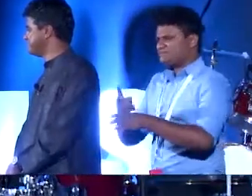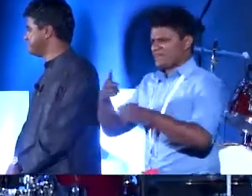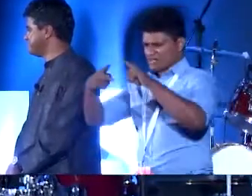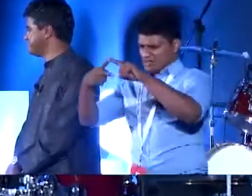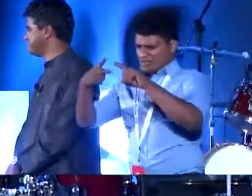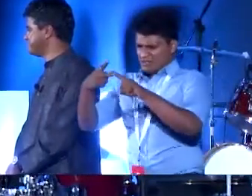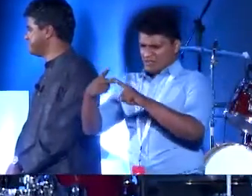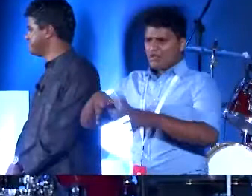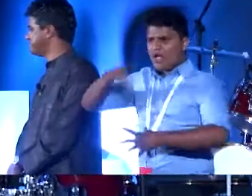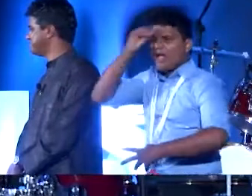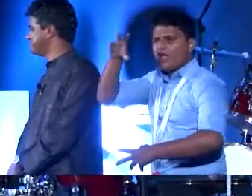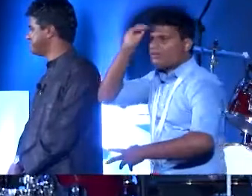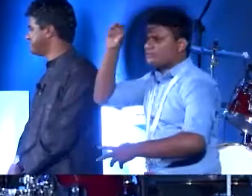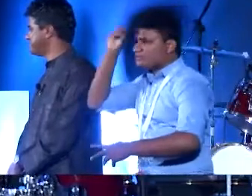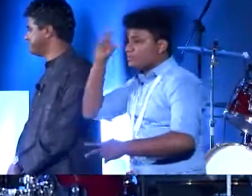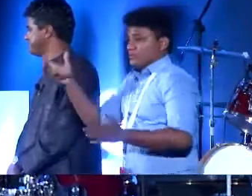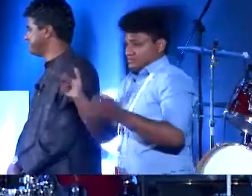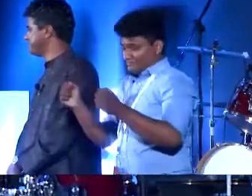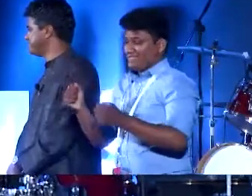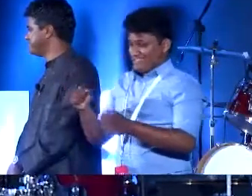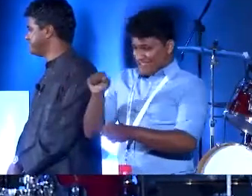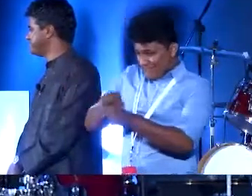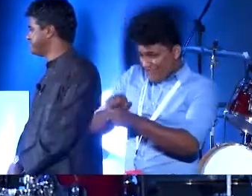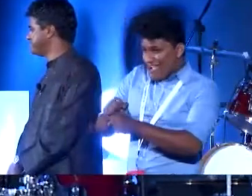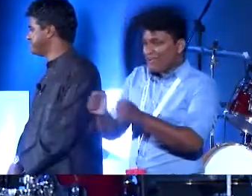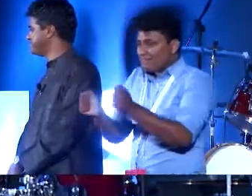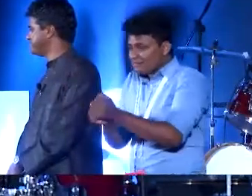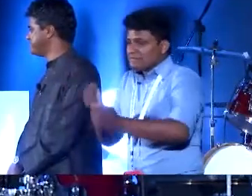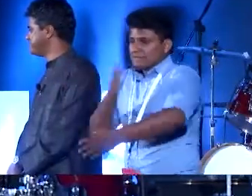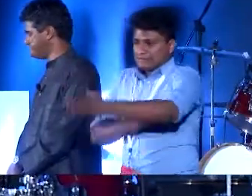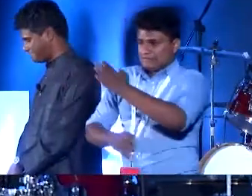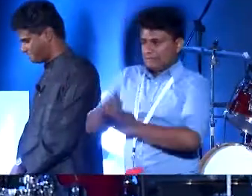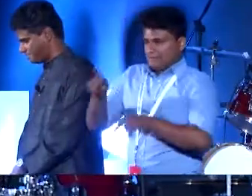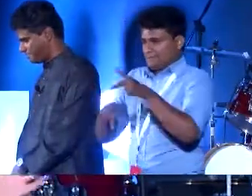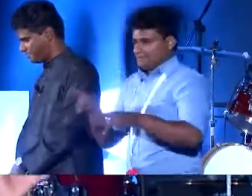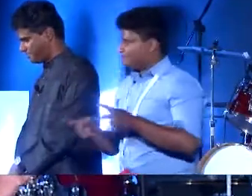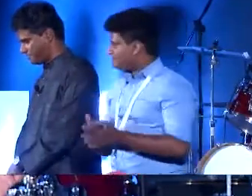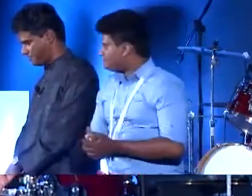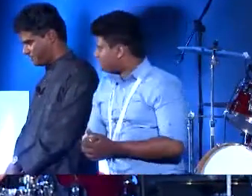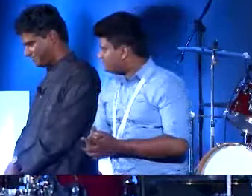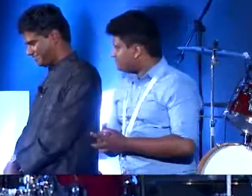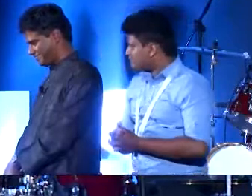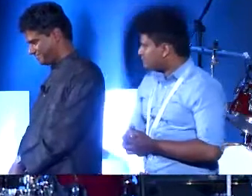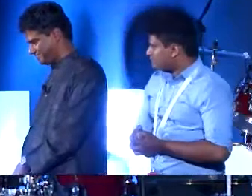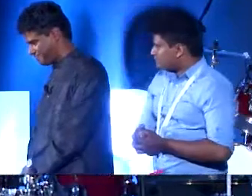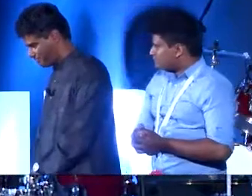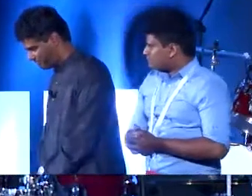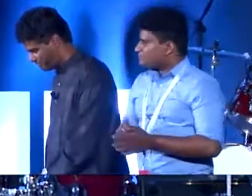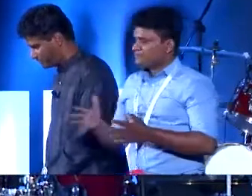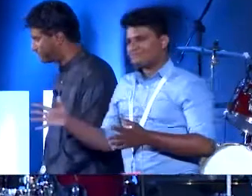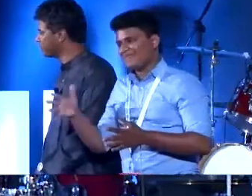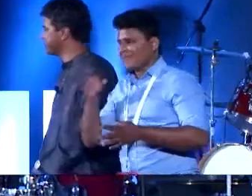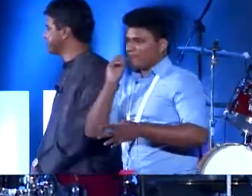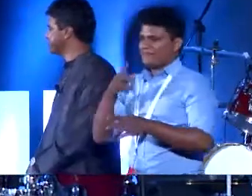because I've been working with persons with disability. So I thought I'll just share that because Firoz has already spoken about the dream,